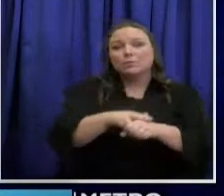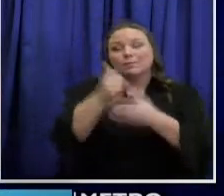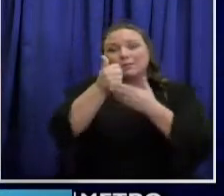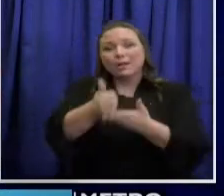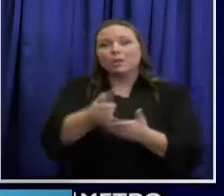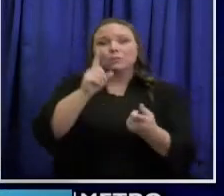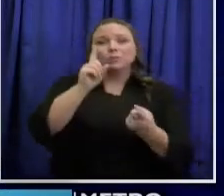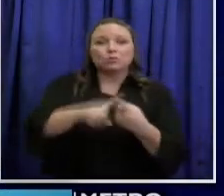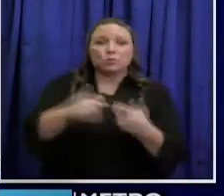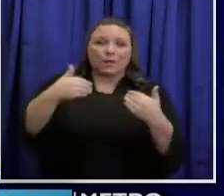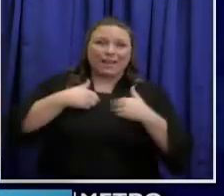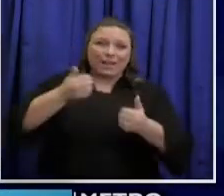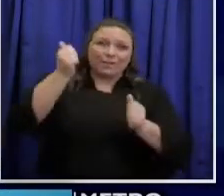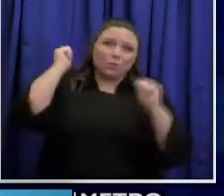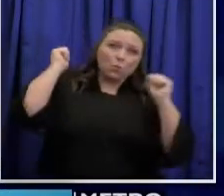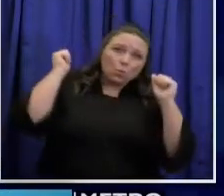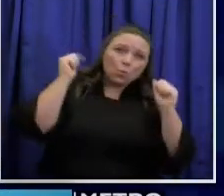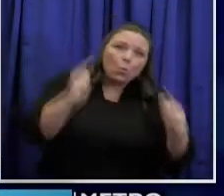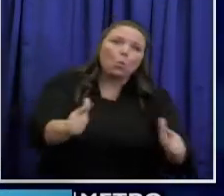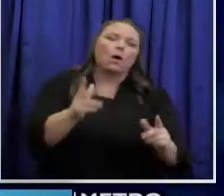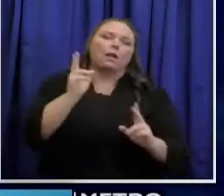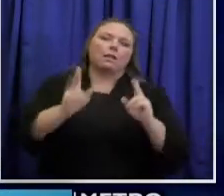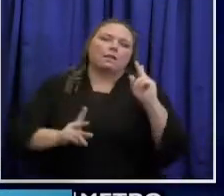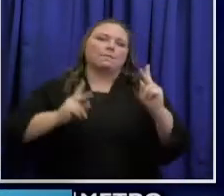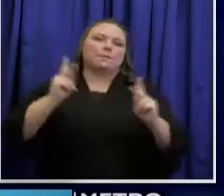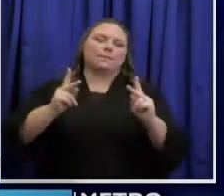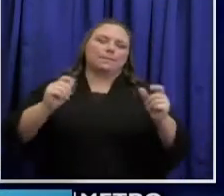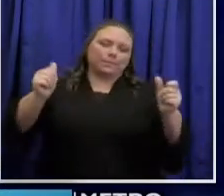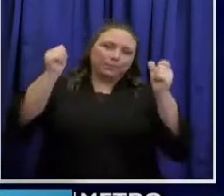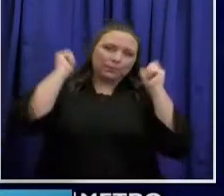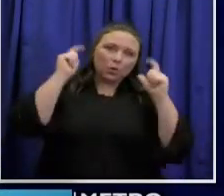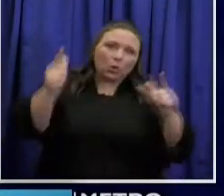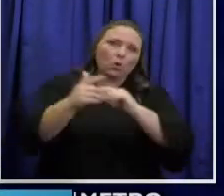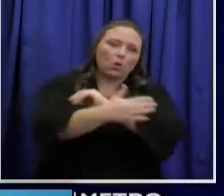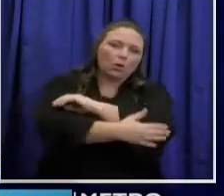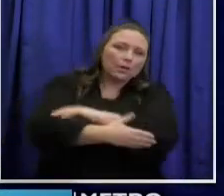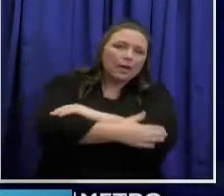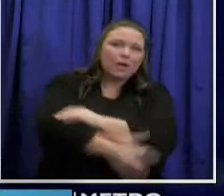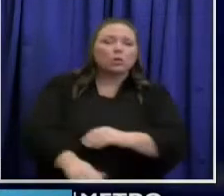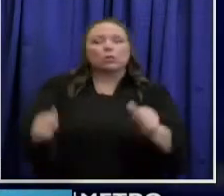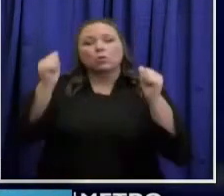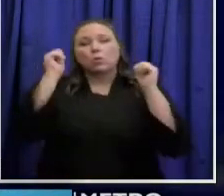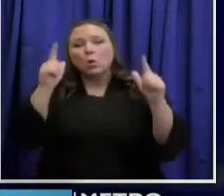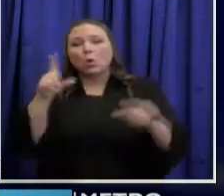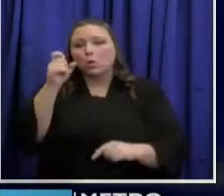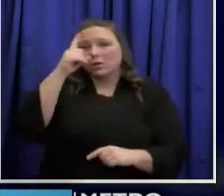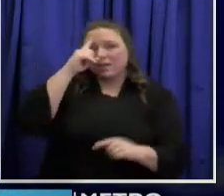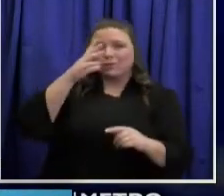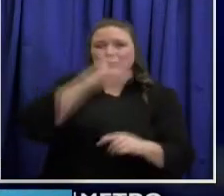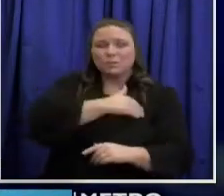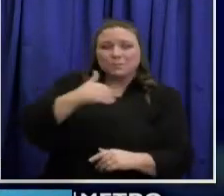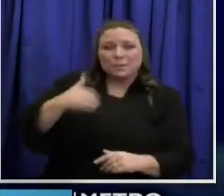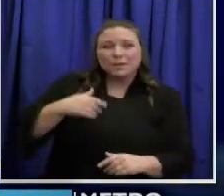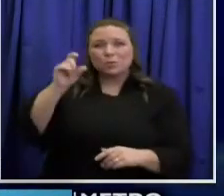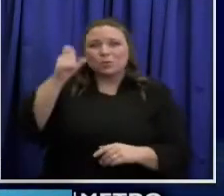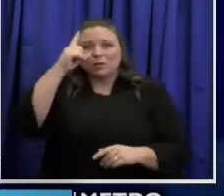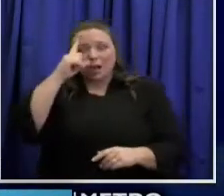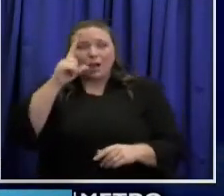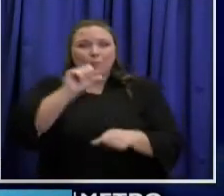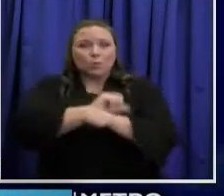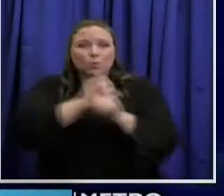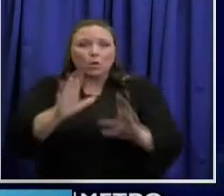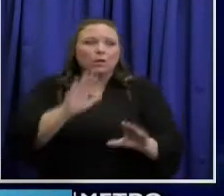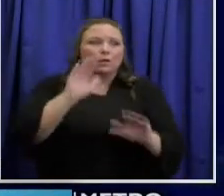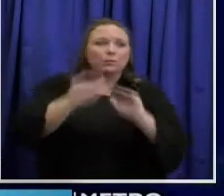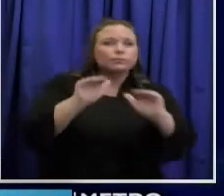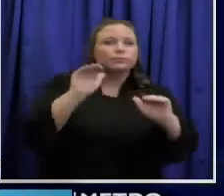have everybody, every county, every government employee to be out there and